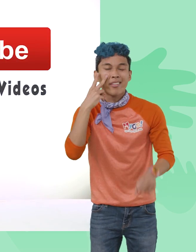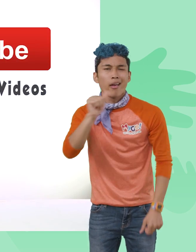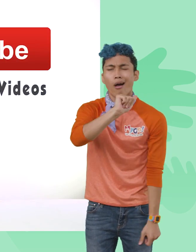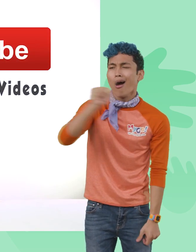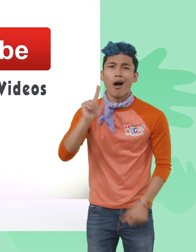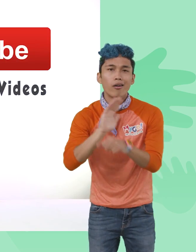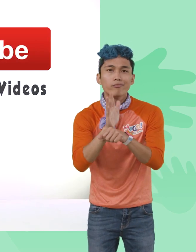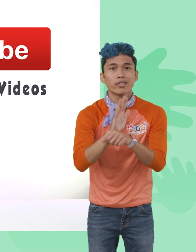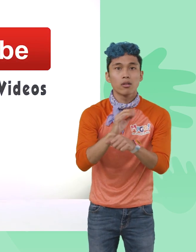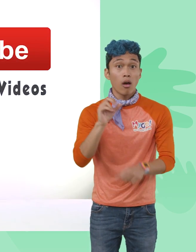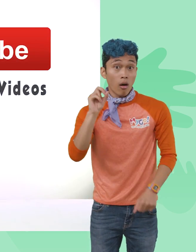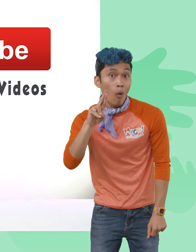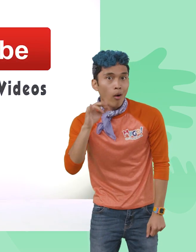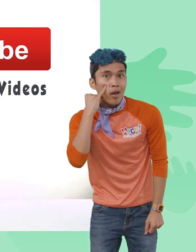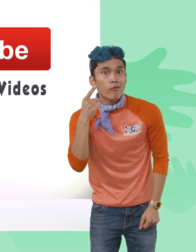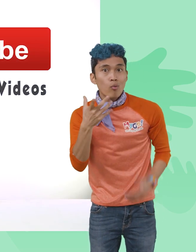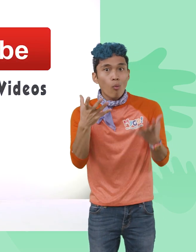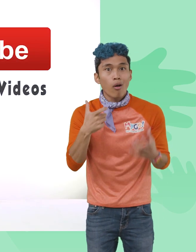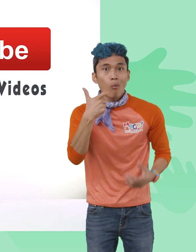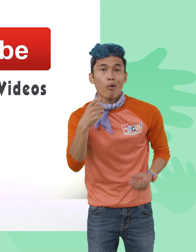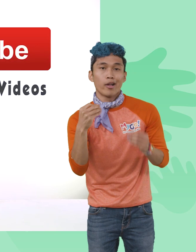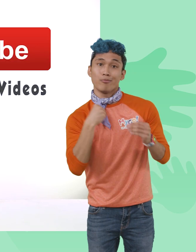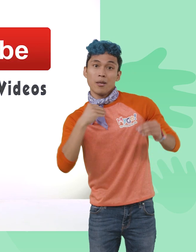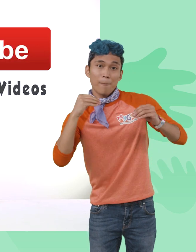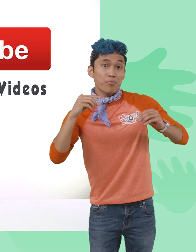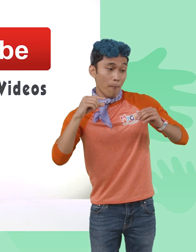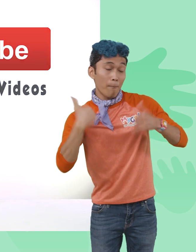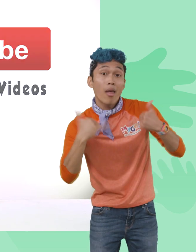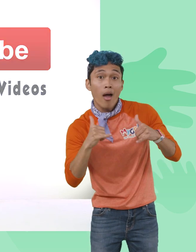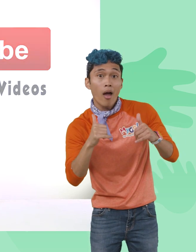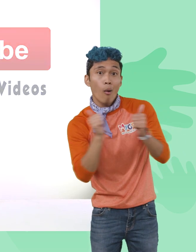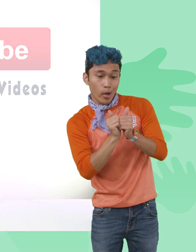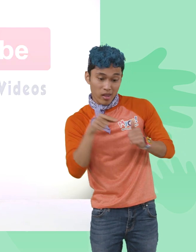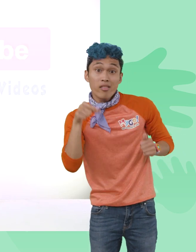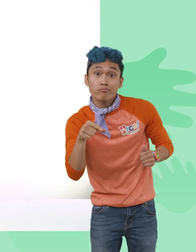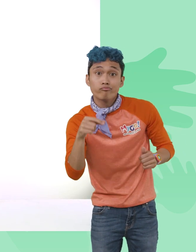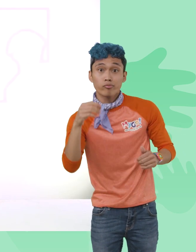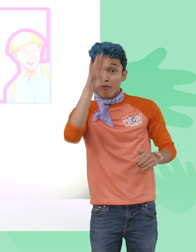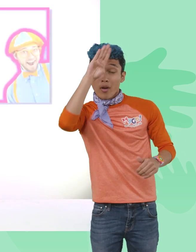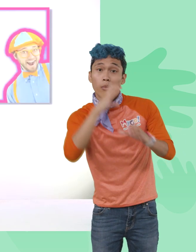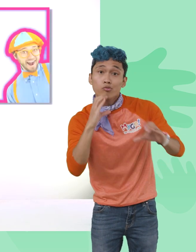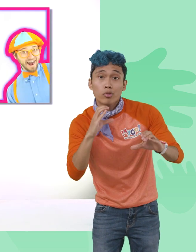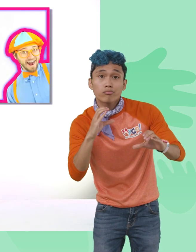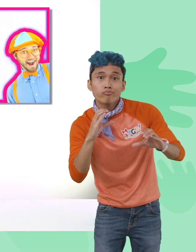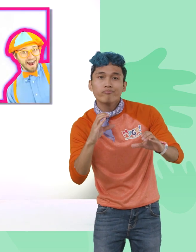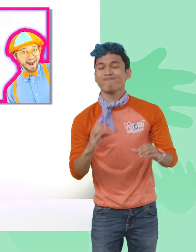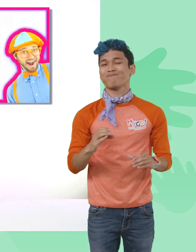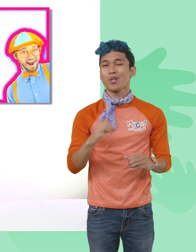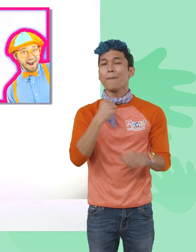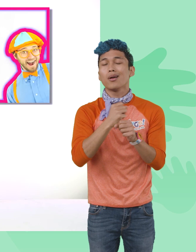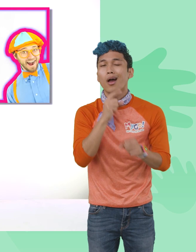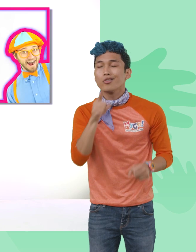all of them. Or if you want to see me play with this fire truck toy more, be sure to click